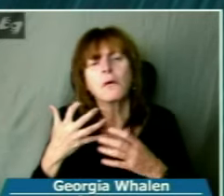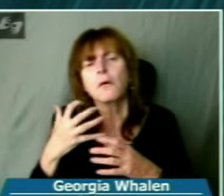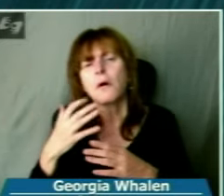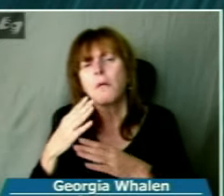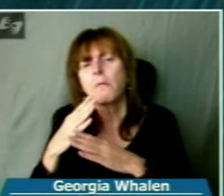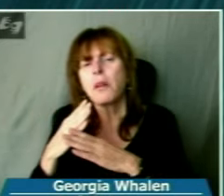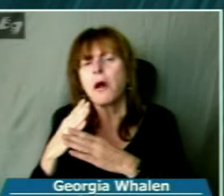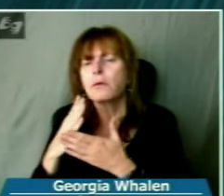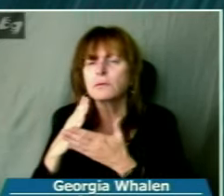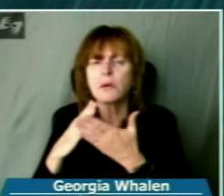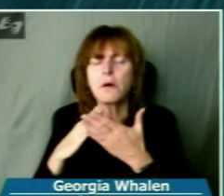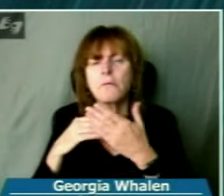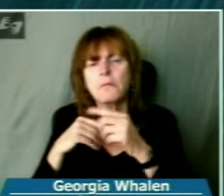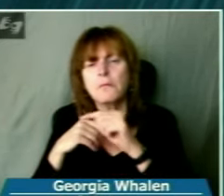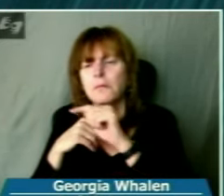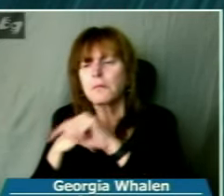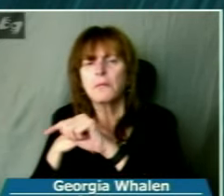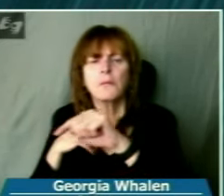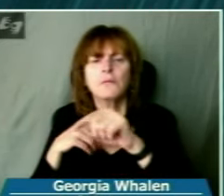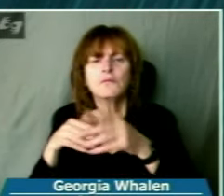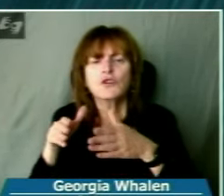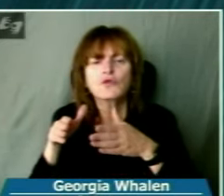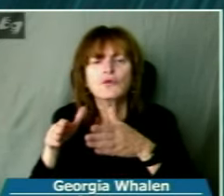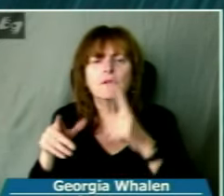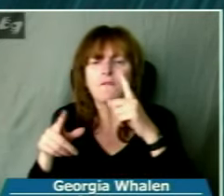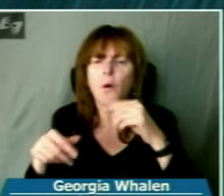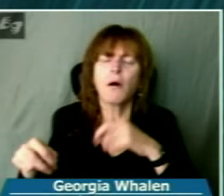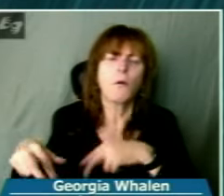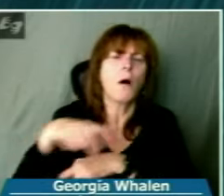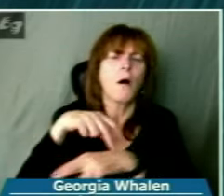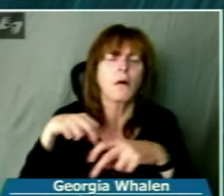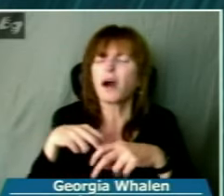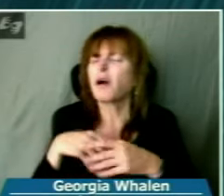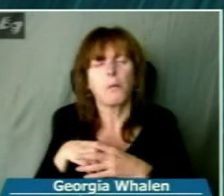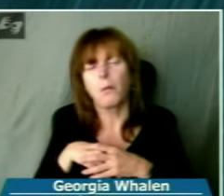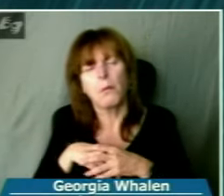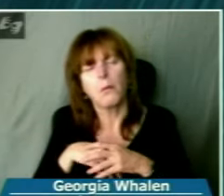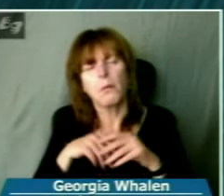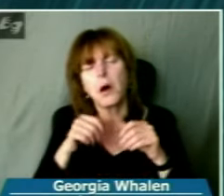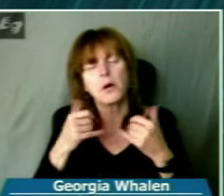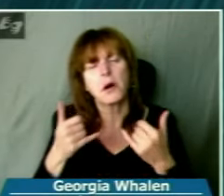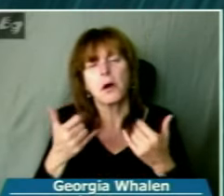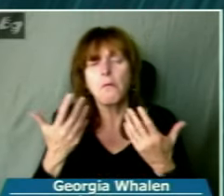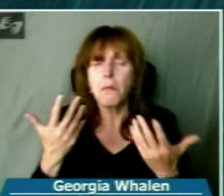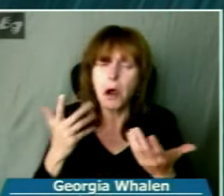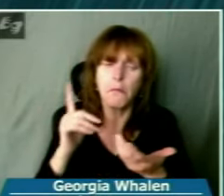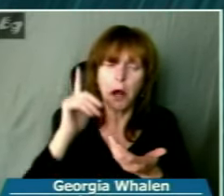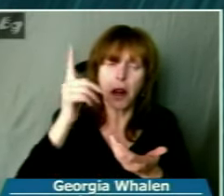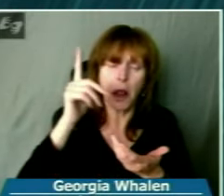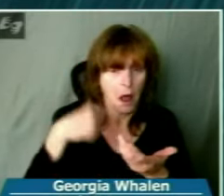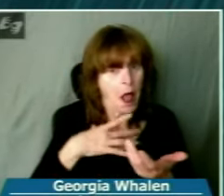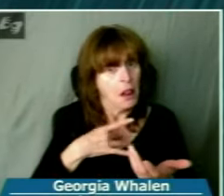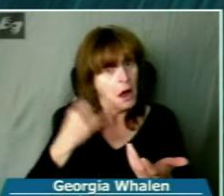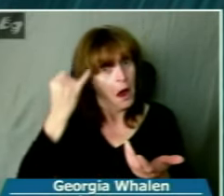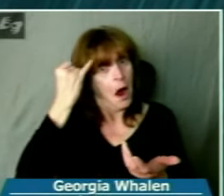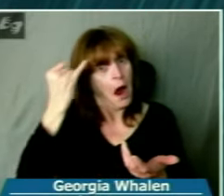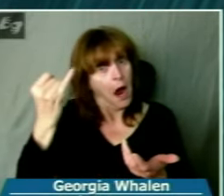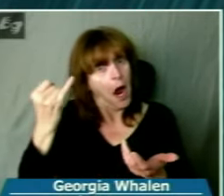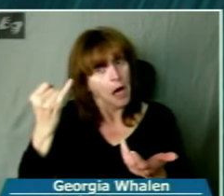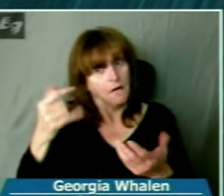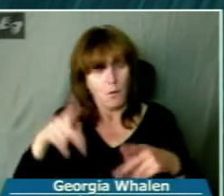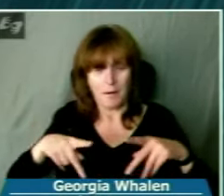was appropriate to make those kinds of changes during the middle of a pandemic. Was there really wasn't a need to set aside any of that kind